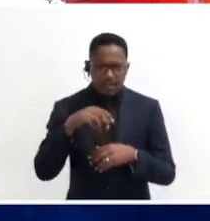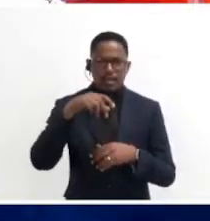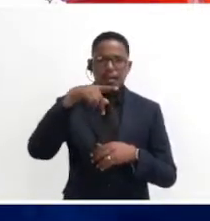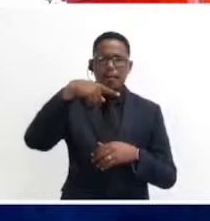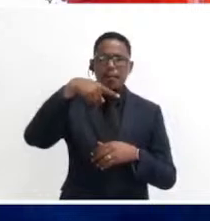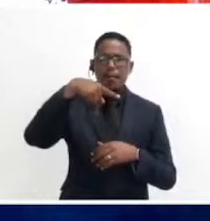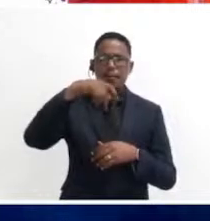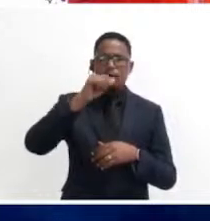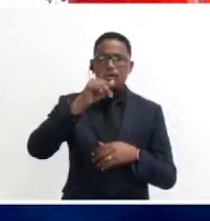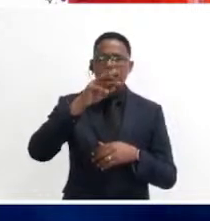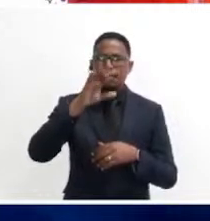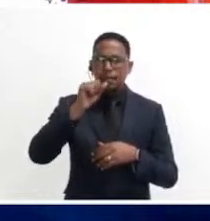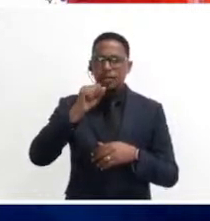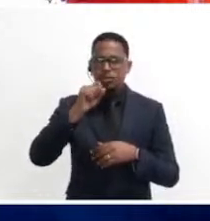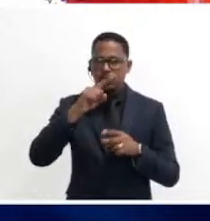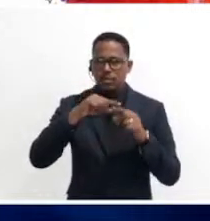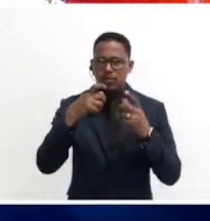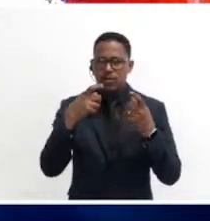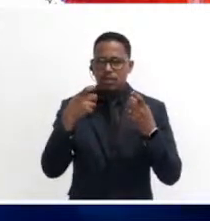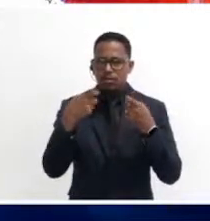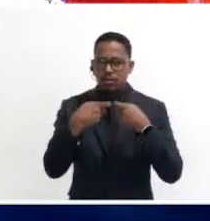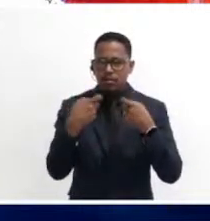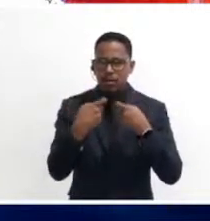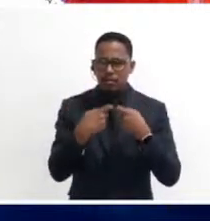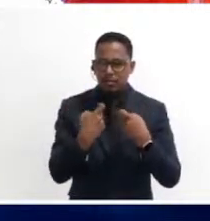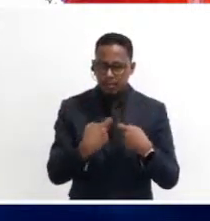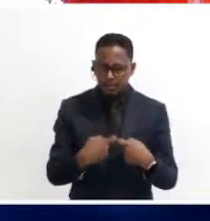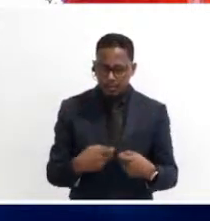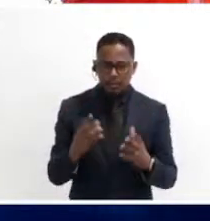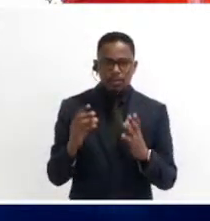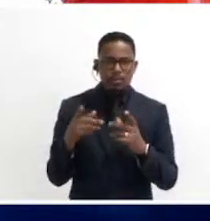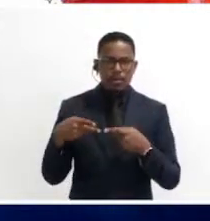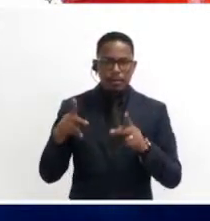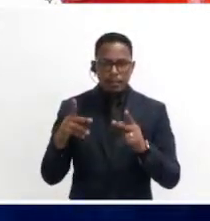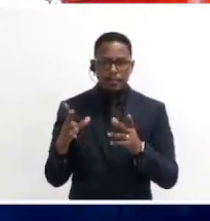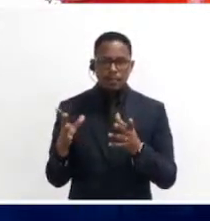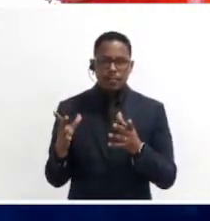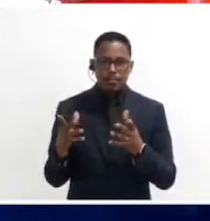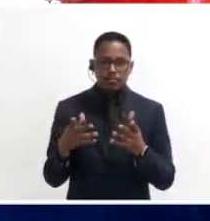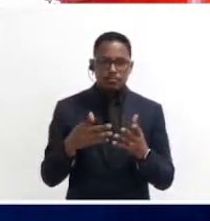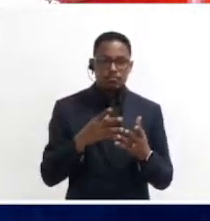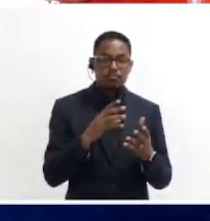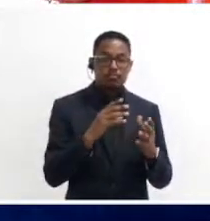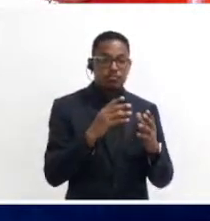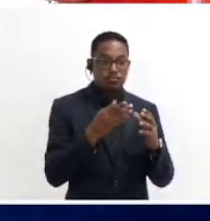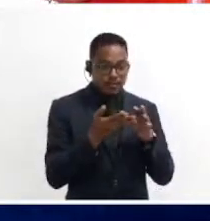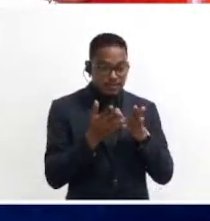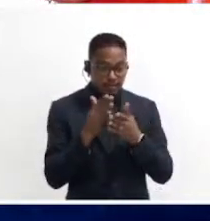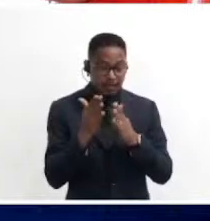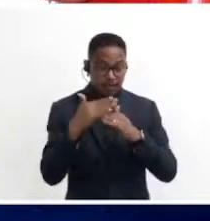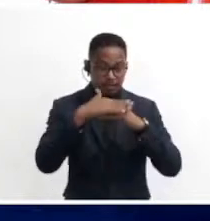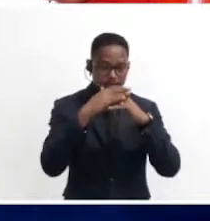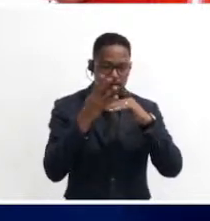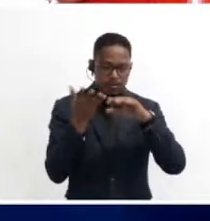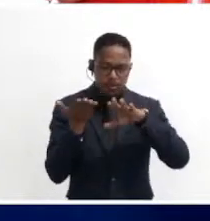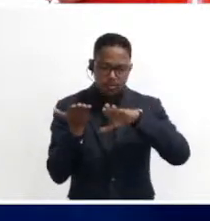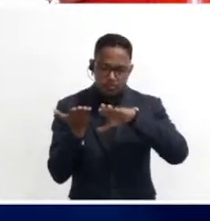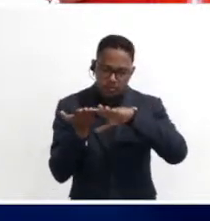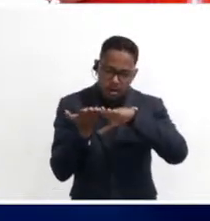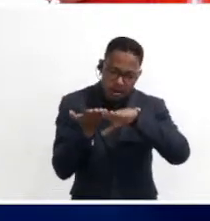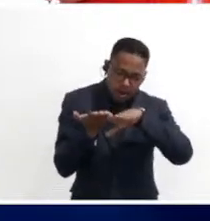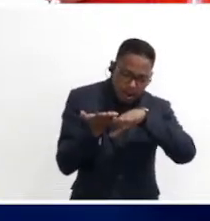between the trace on the flex film and the gold bump. And when the adhesive cures, it keeps